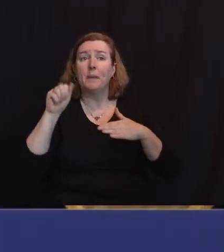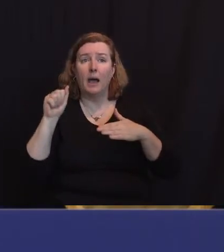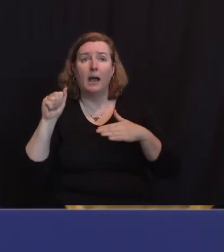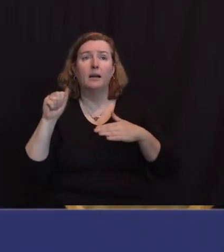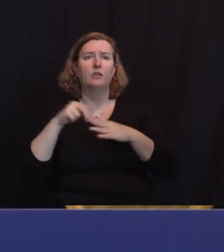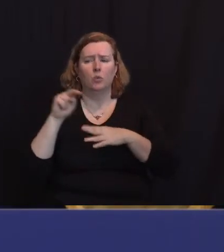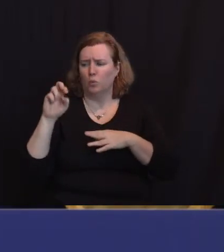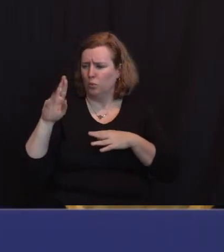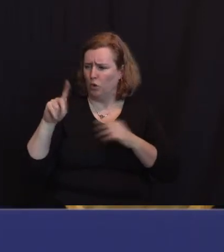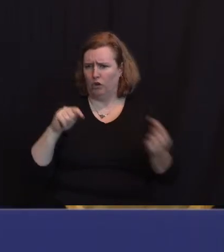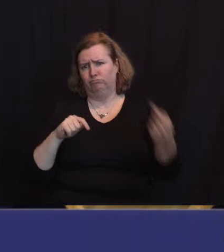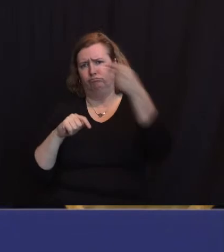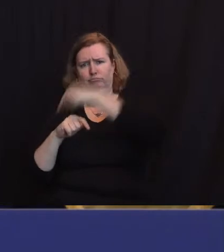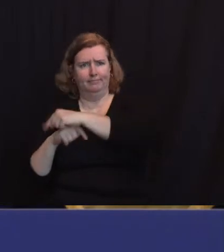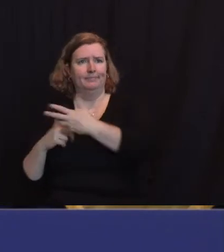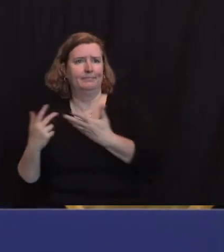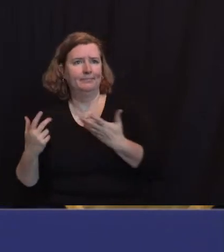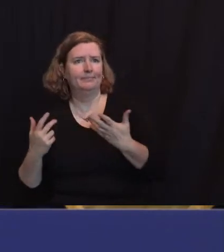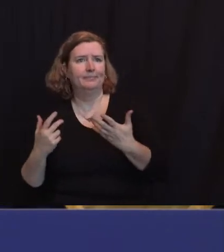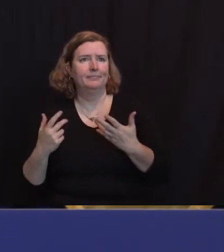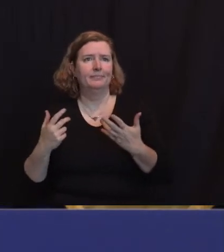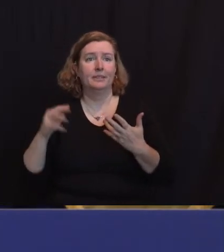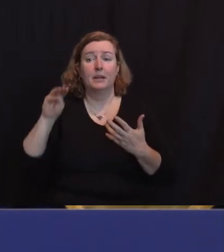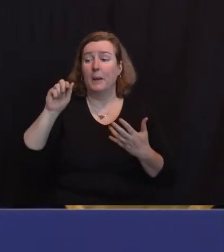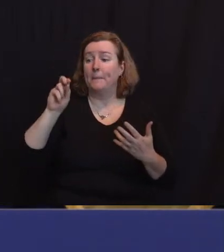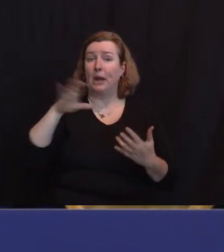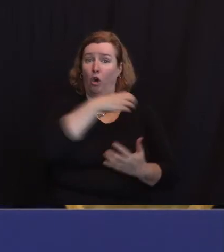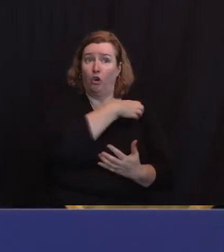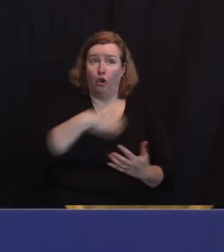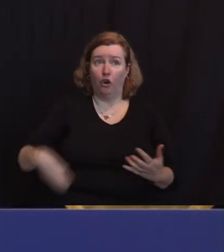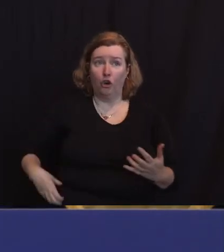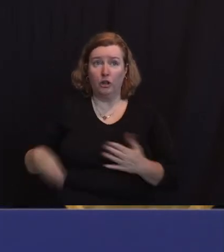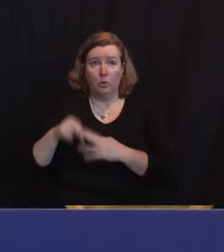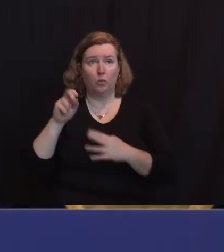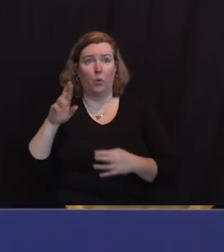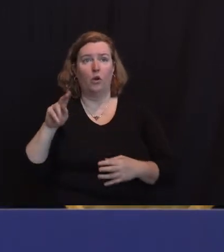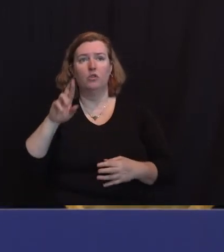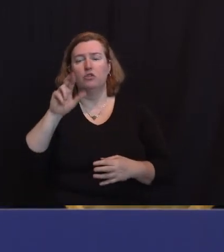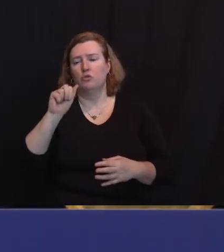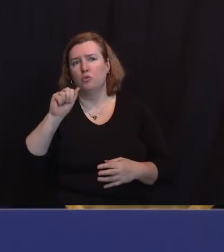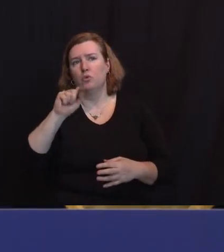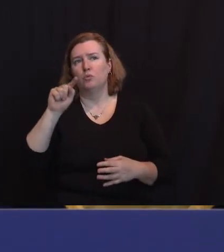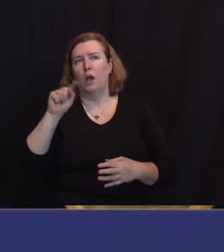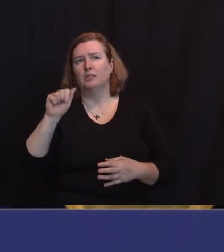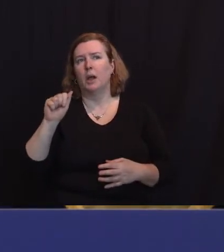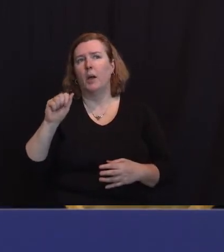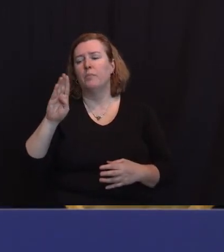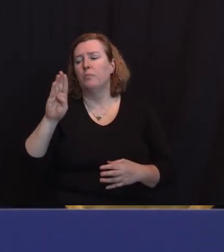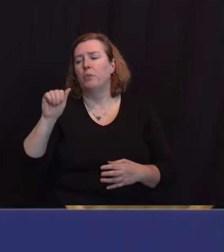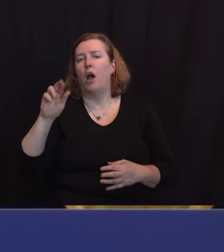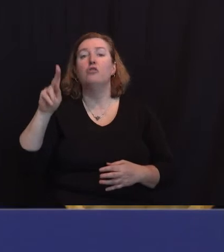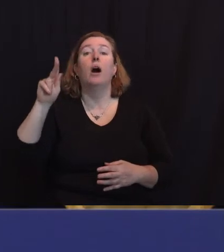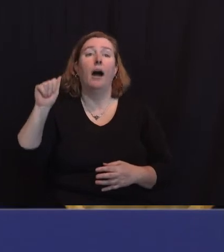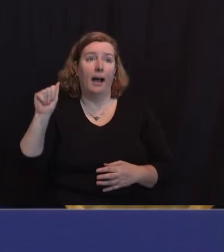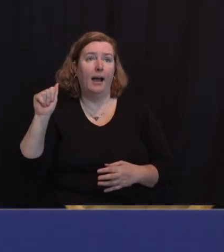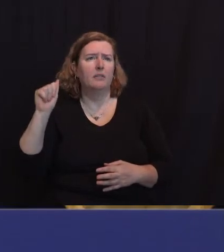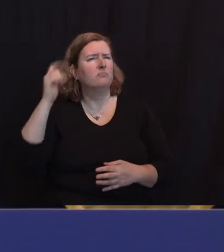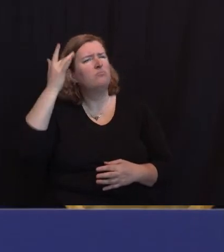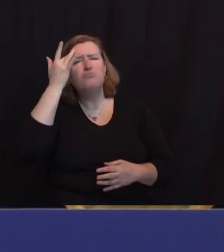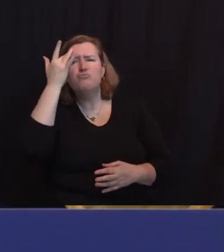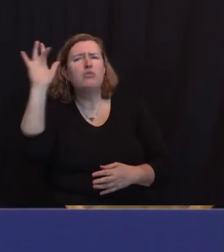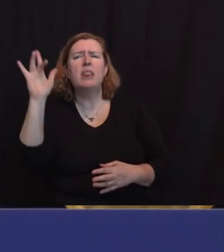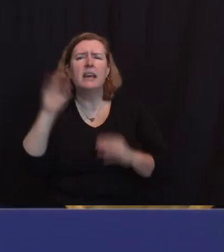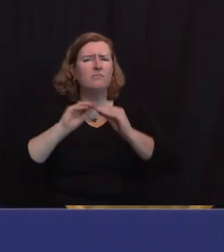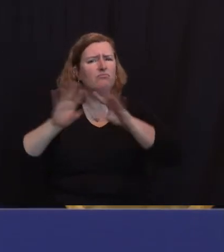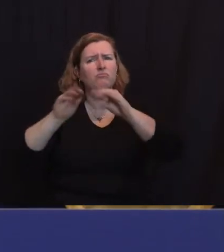explicitly. Mayor Raz Baraka in Newark working all of the levers that he's got at his disposal to get the word out,